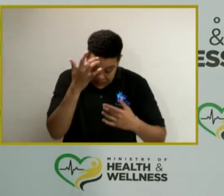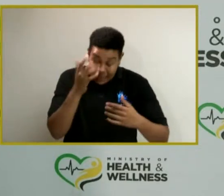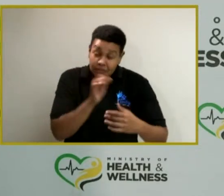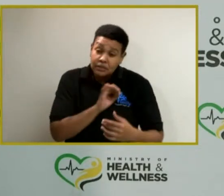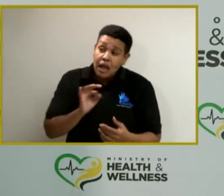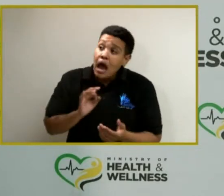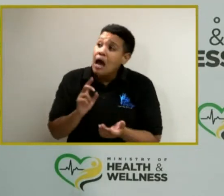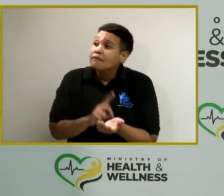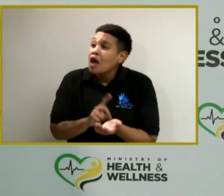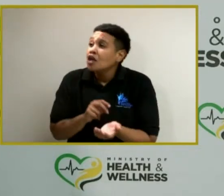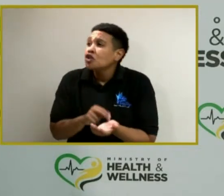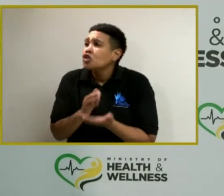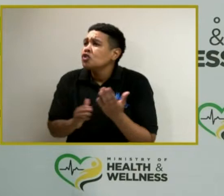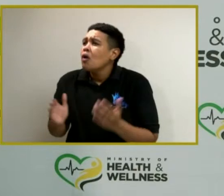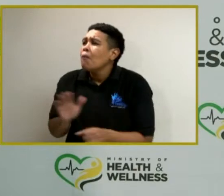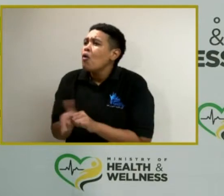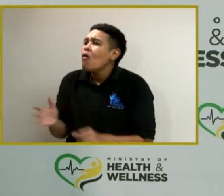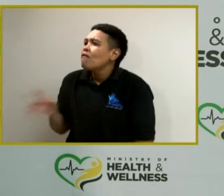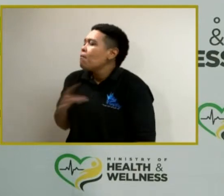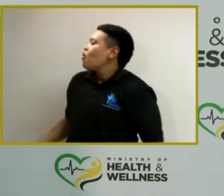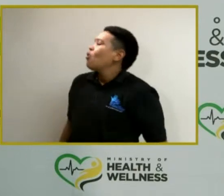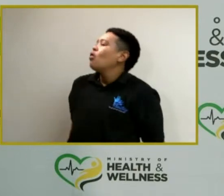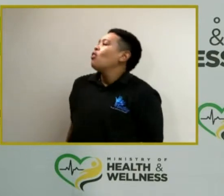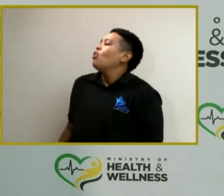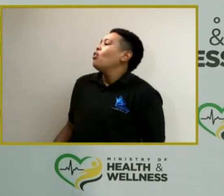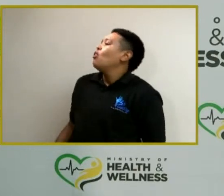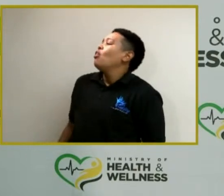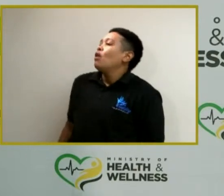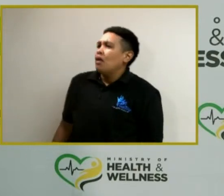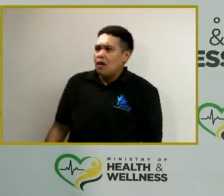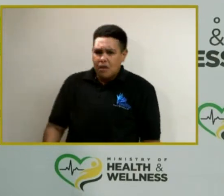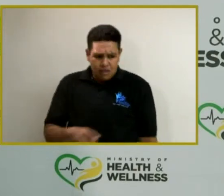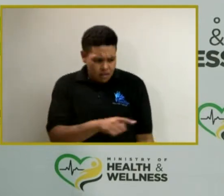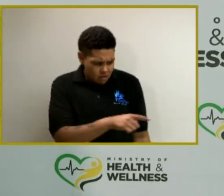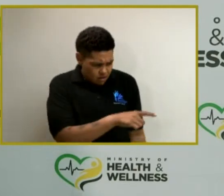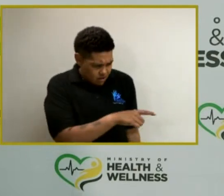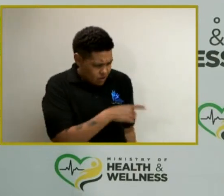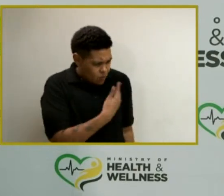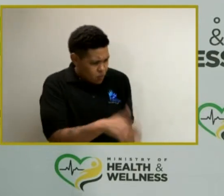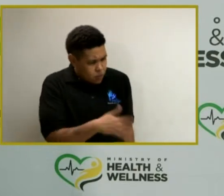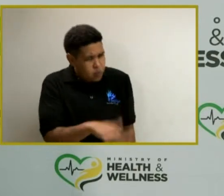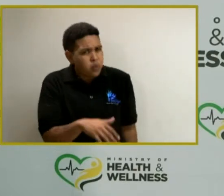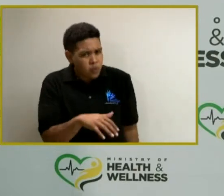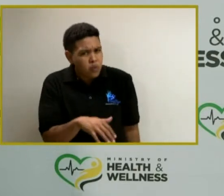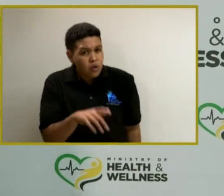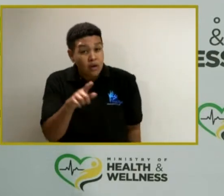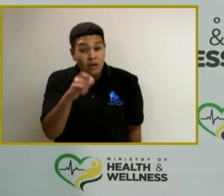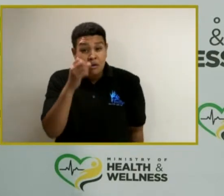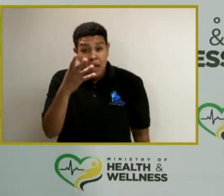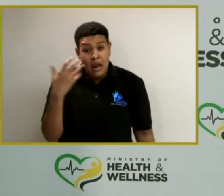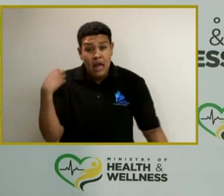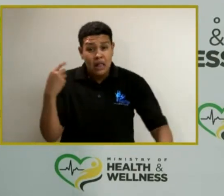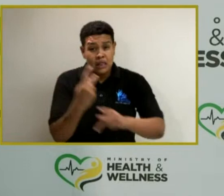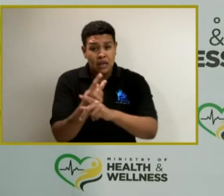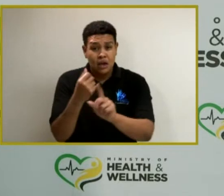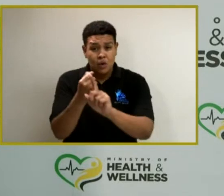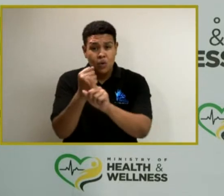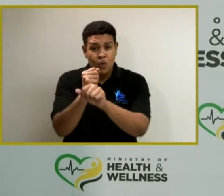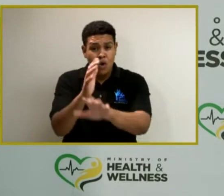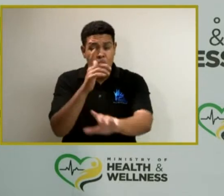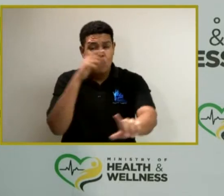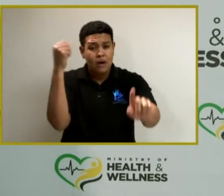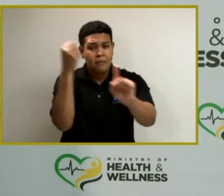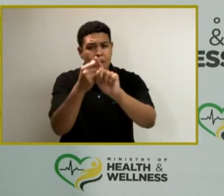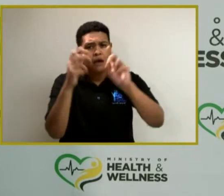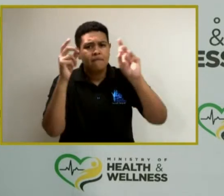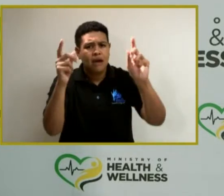I want to take this opportunity to just wish for those healthcare workers who have been impacted a speedy recovery.